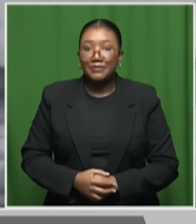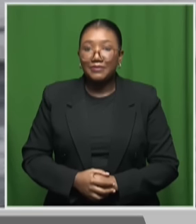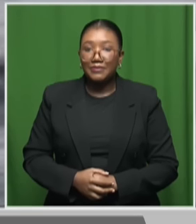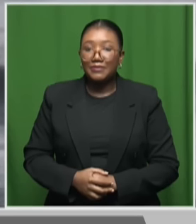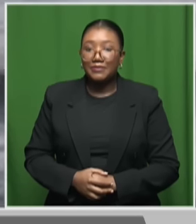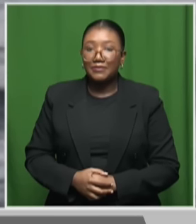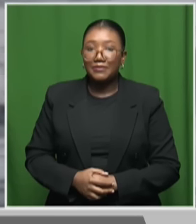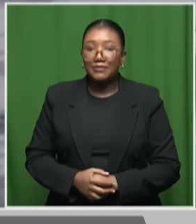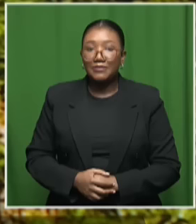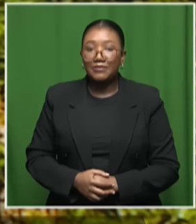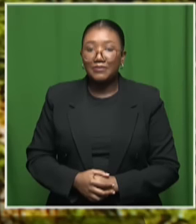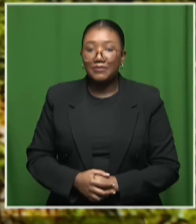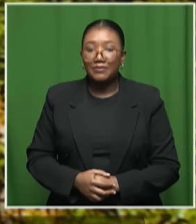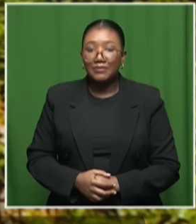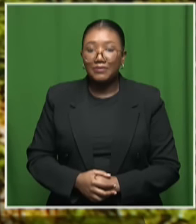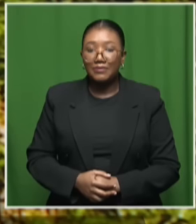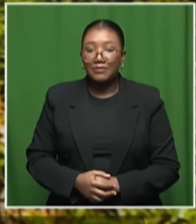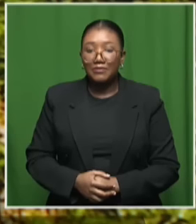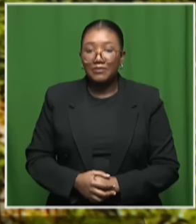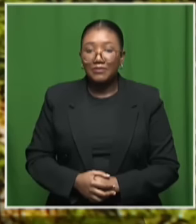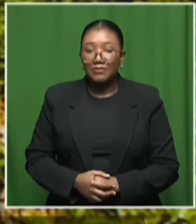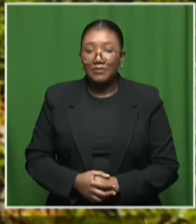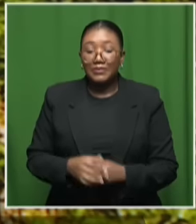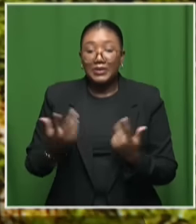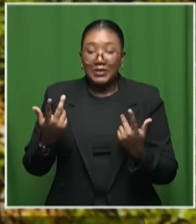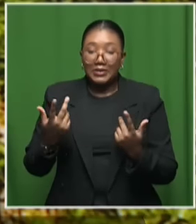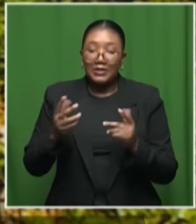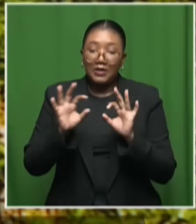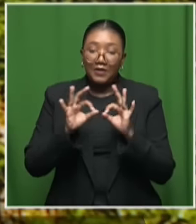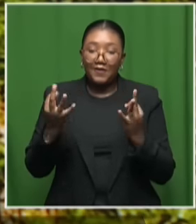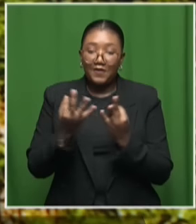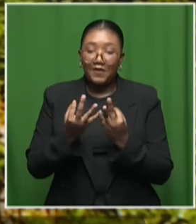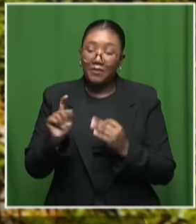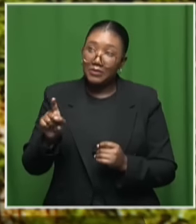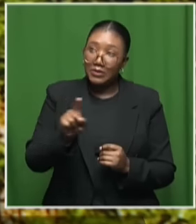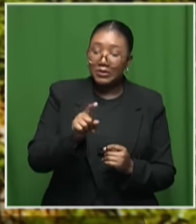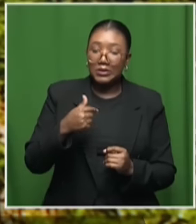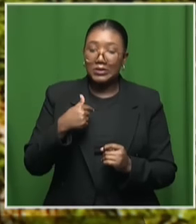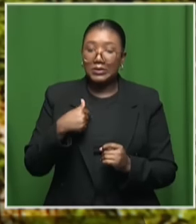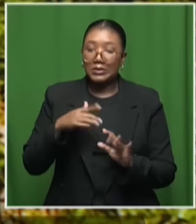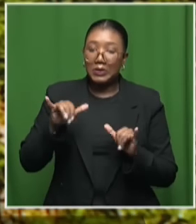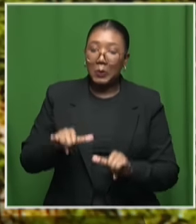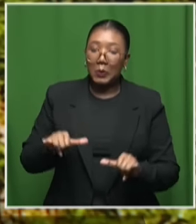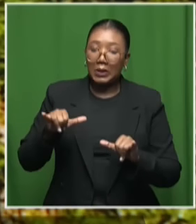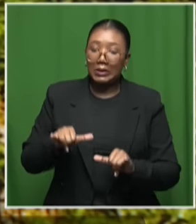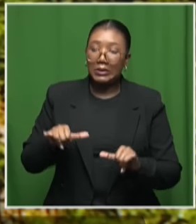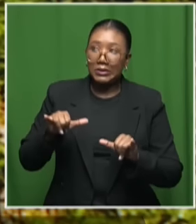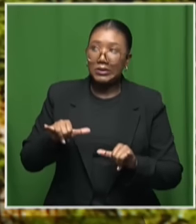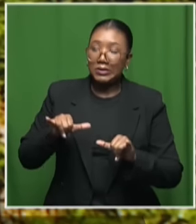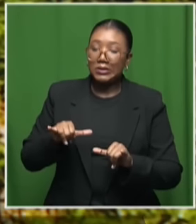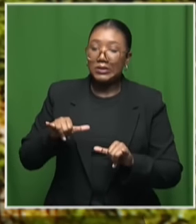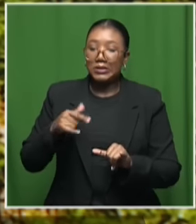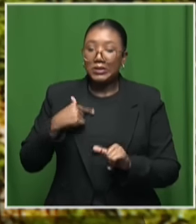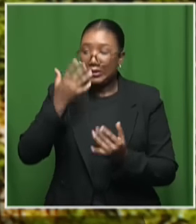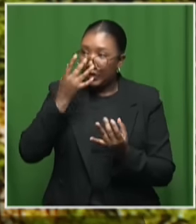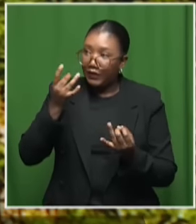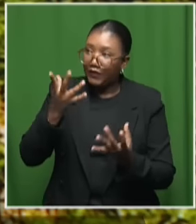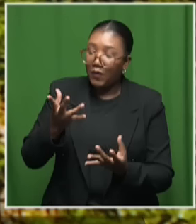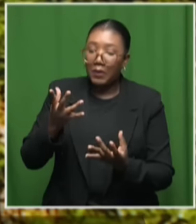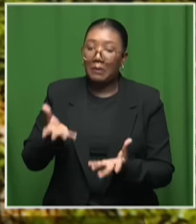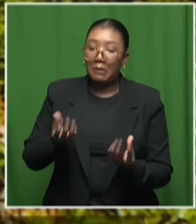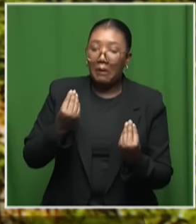still afloat. Yeah. I mean, Samantha, you're obviously dealing with families who are awaiting closure. Can you also tell us about balancing this